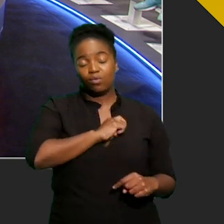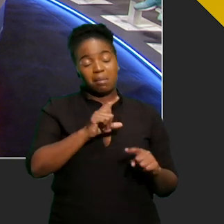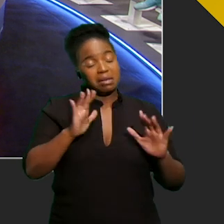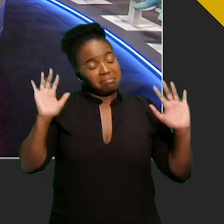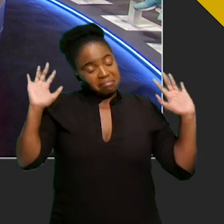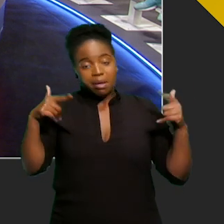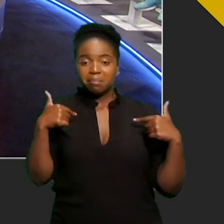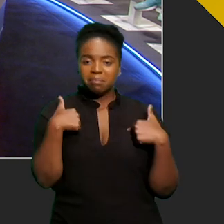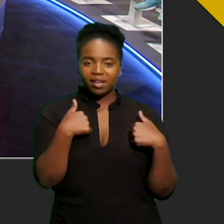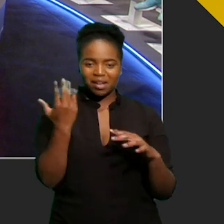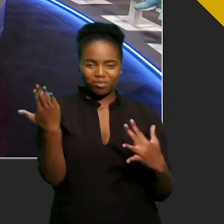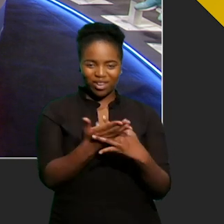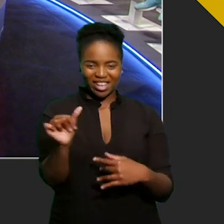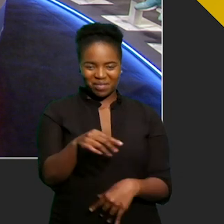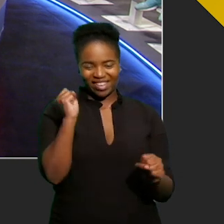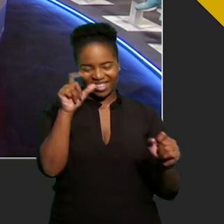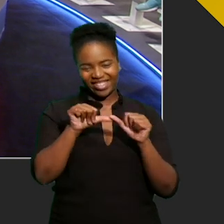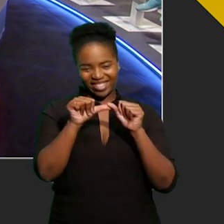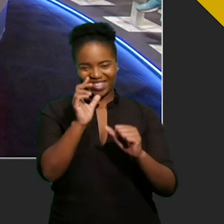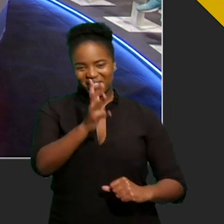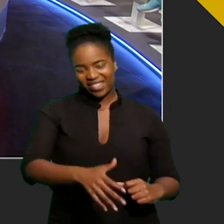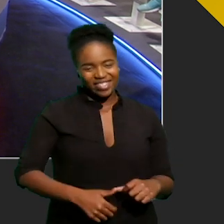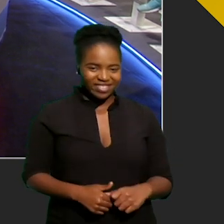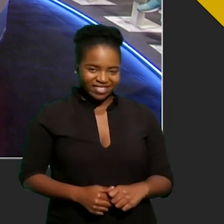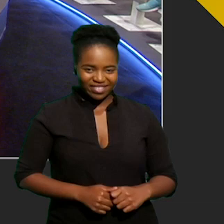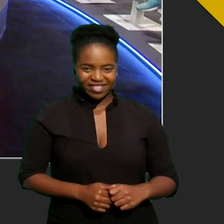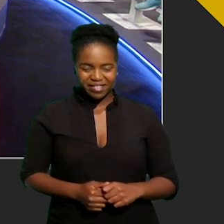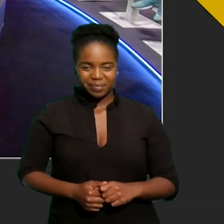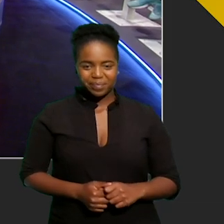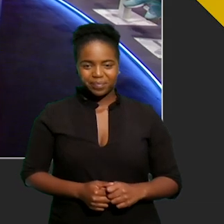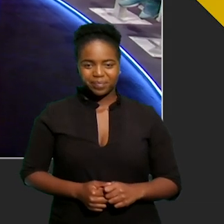ukuthi kutshela ukuthi saku ad break besibuye siqhubeka nendaba yethu la ku Daily Thetha.